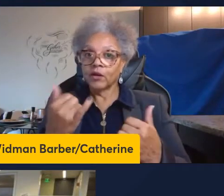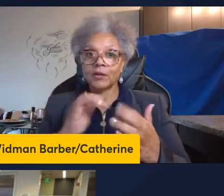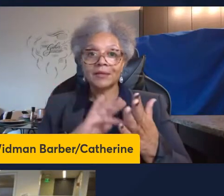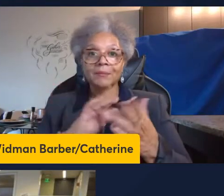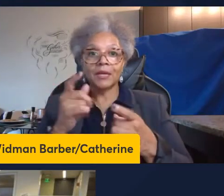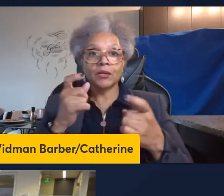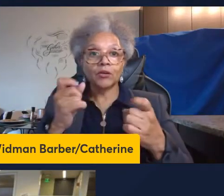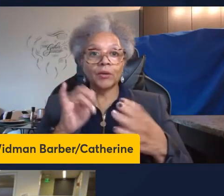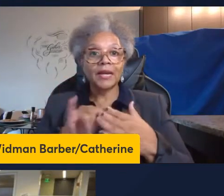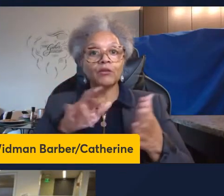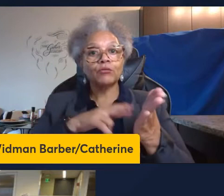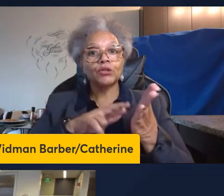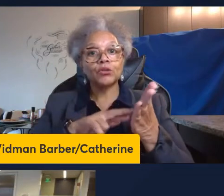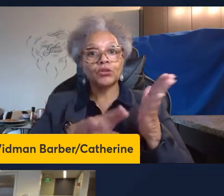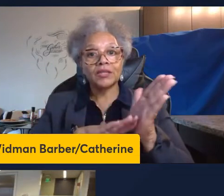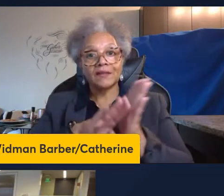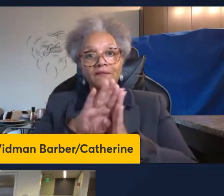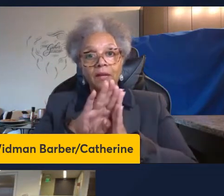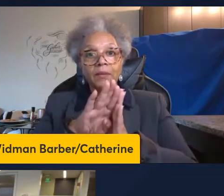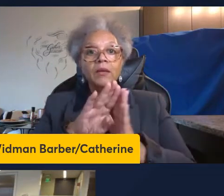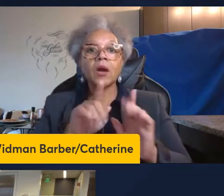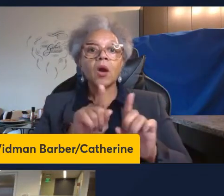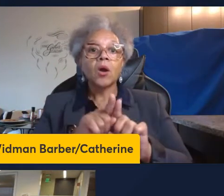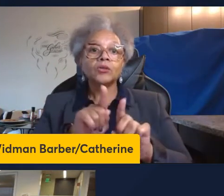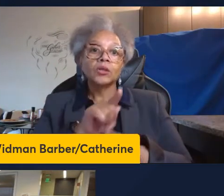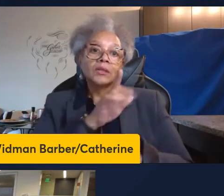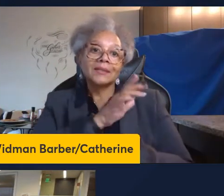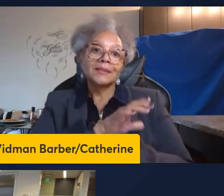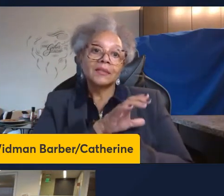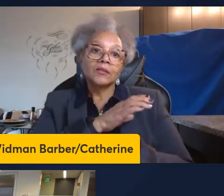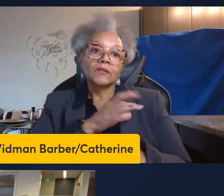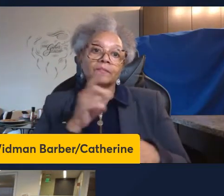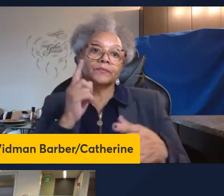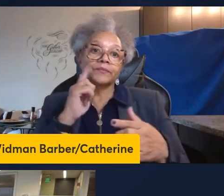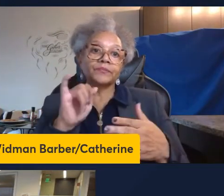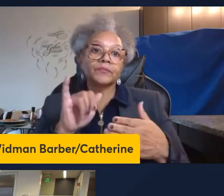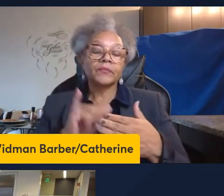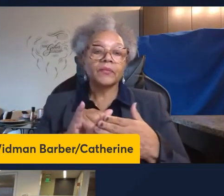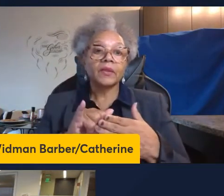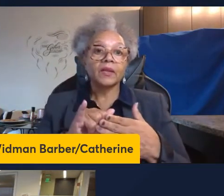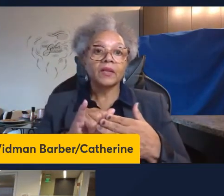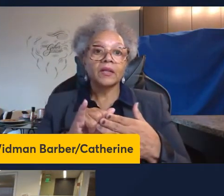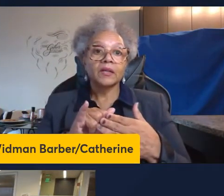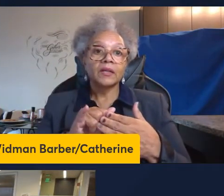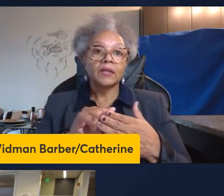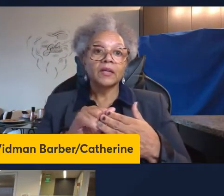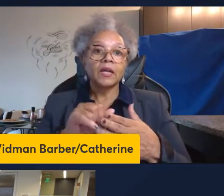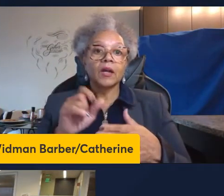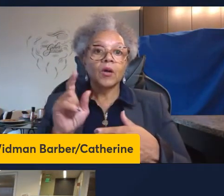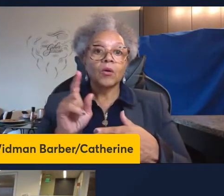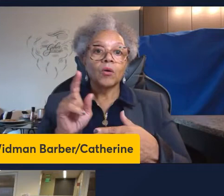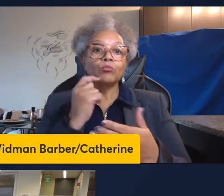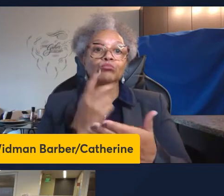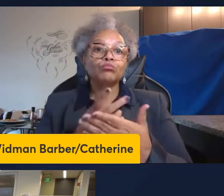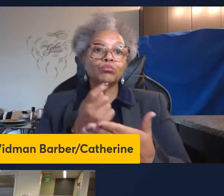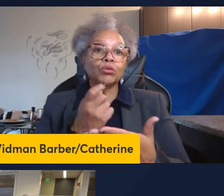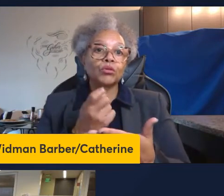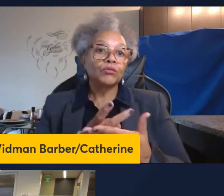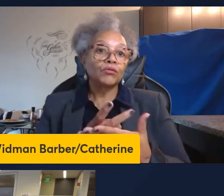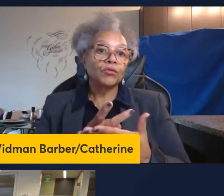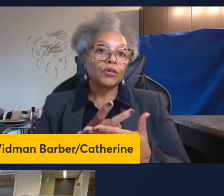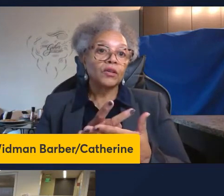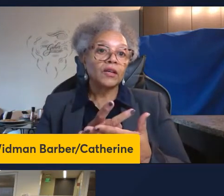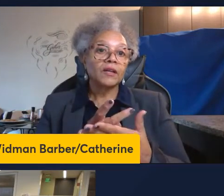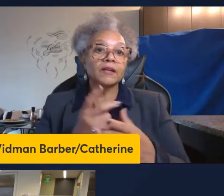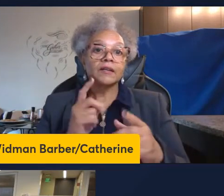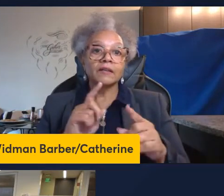and development. She was clinical lead for PEG interferon beta 1A approved for multiple sclerosis